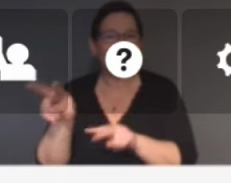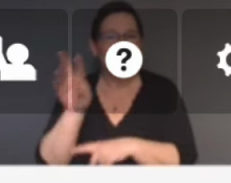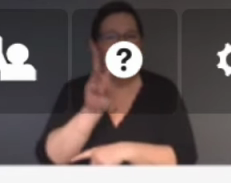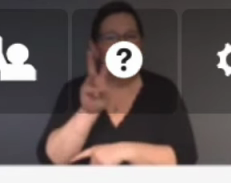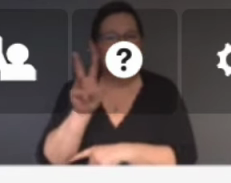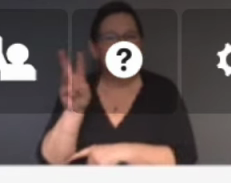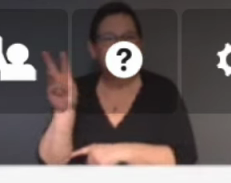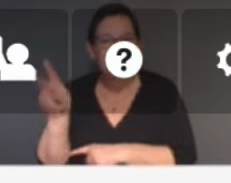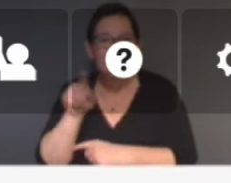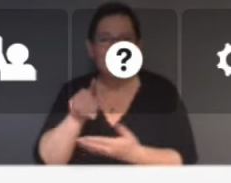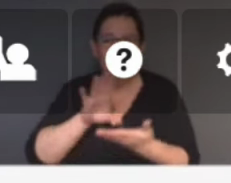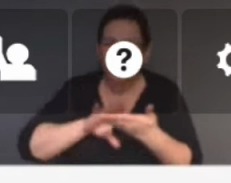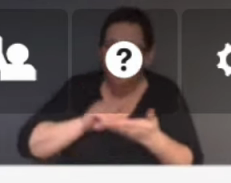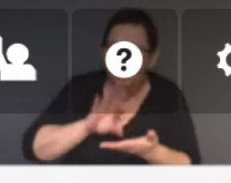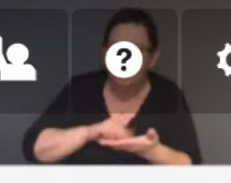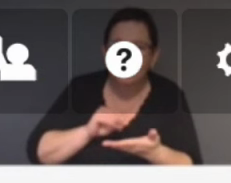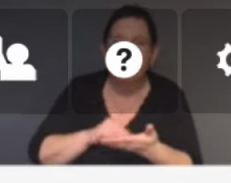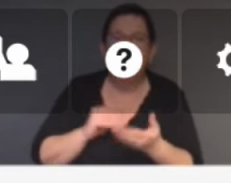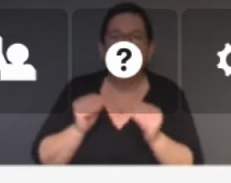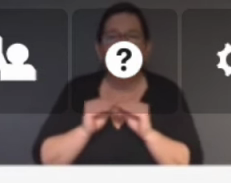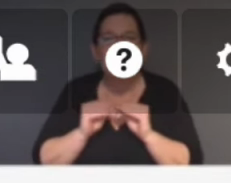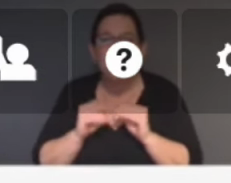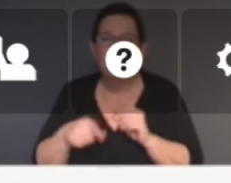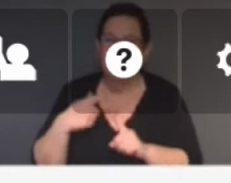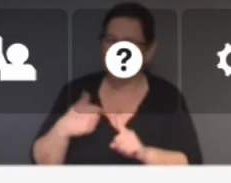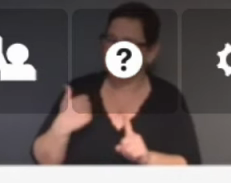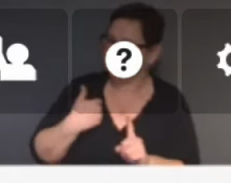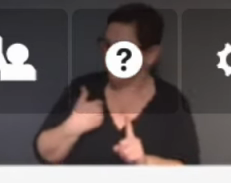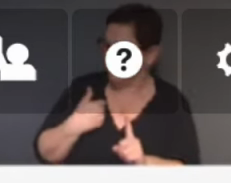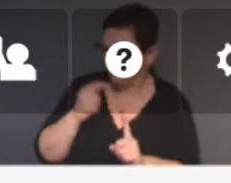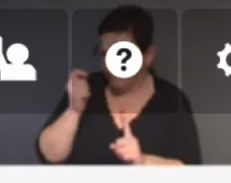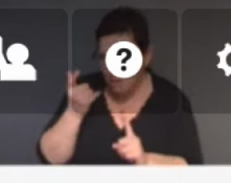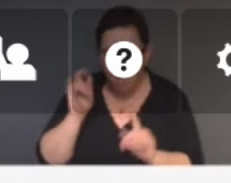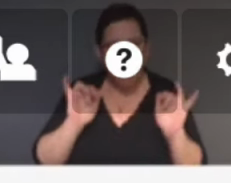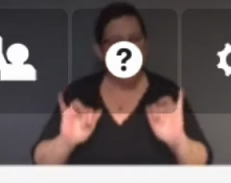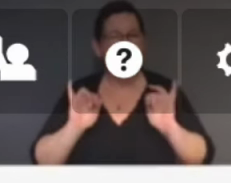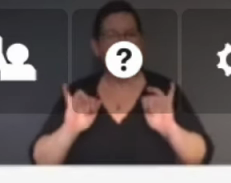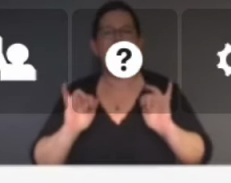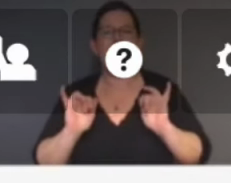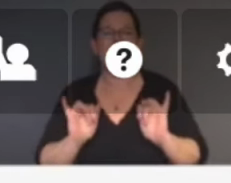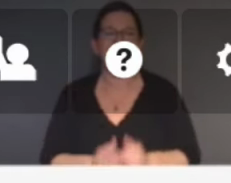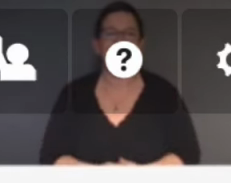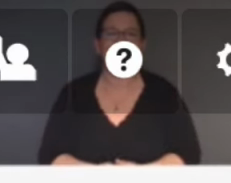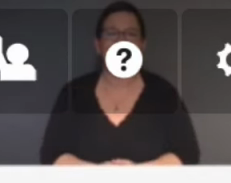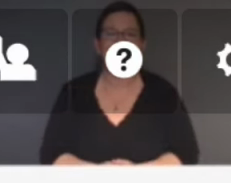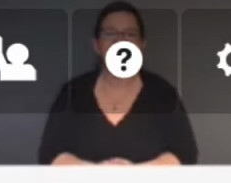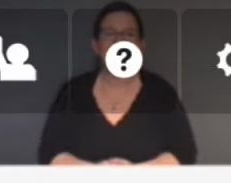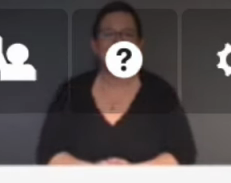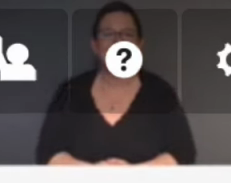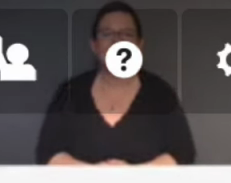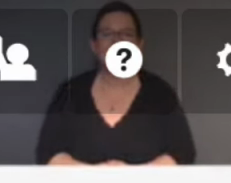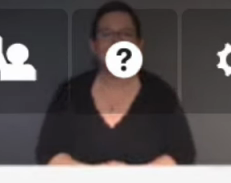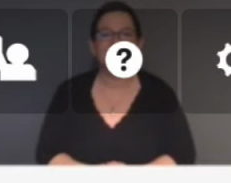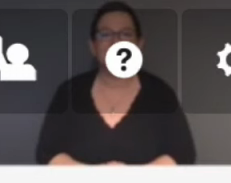This online self-directed tool takes you through starting to work, preparing to do your